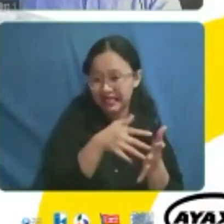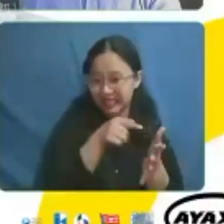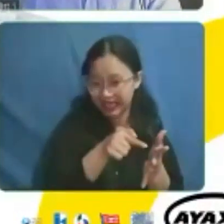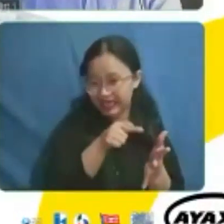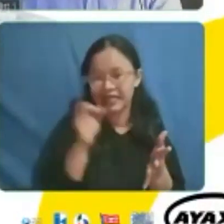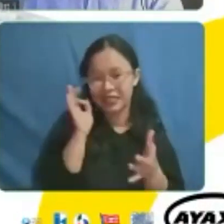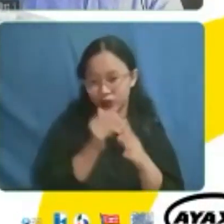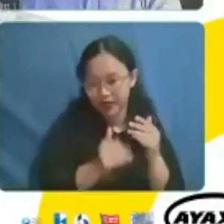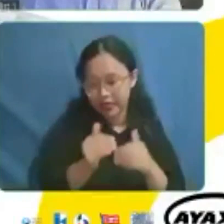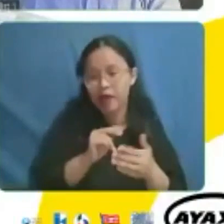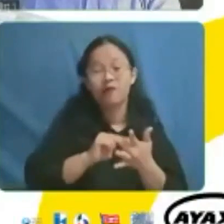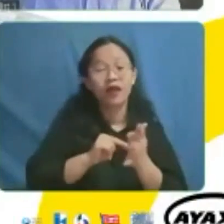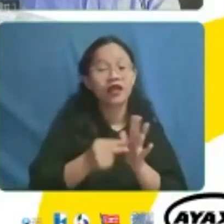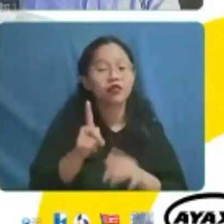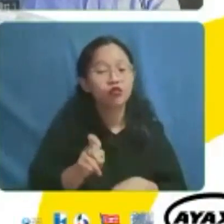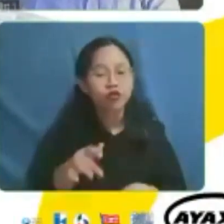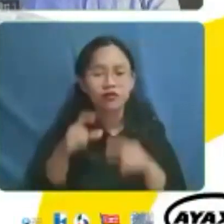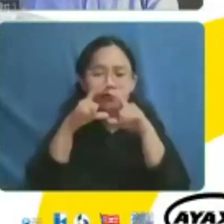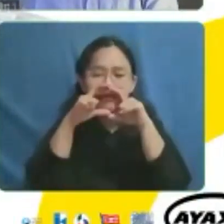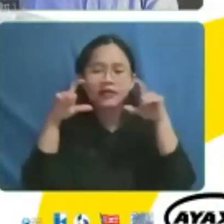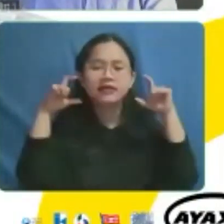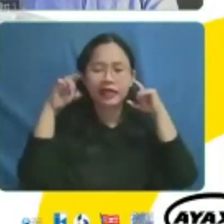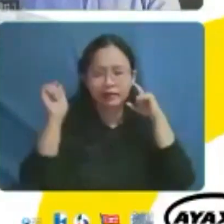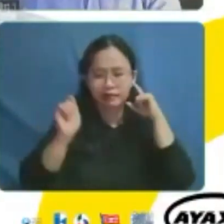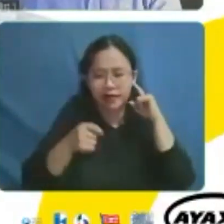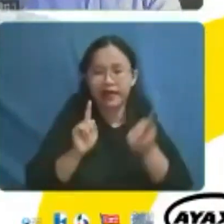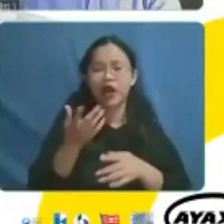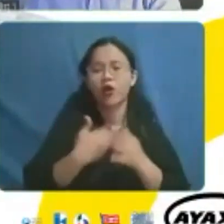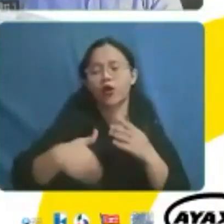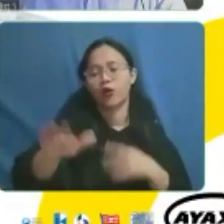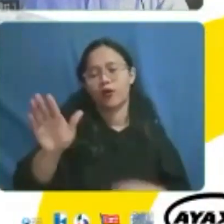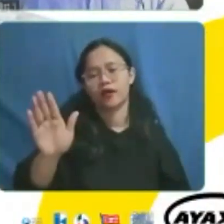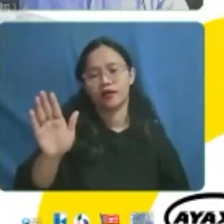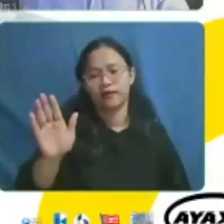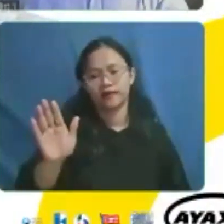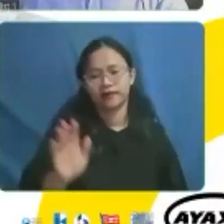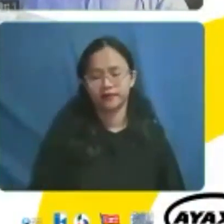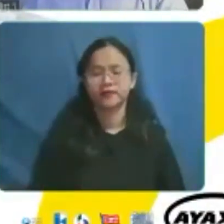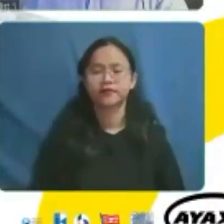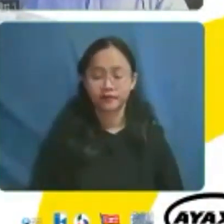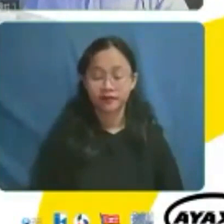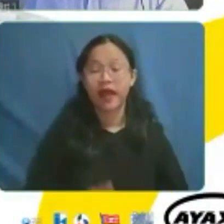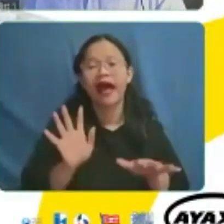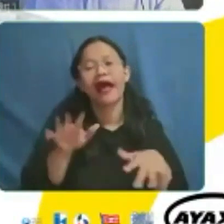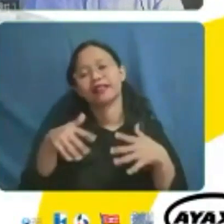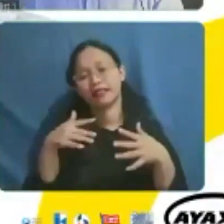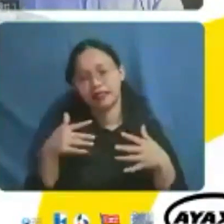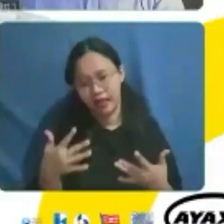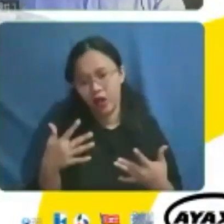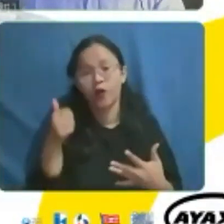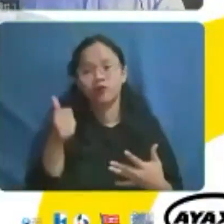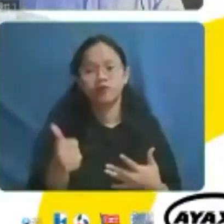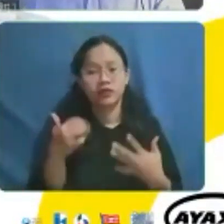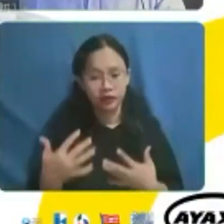your house from shift from a high pollution area to a low pollution area.